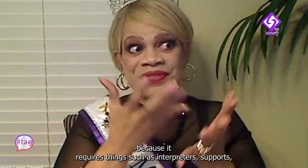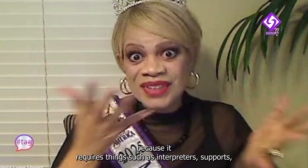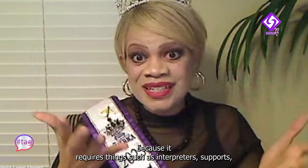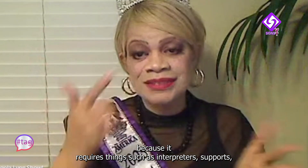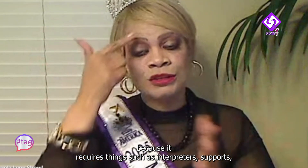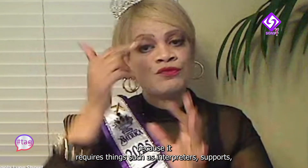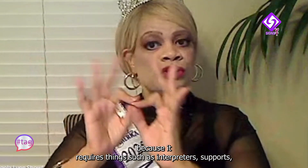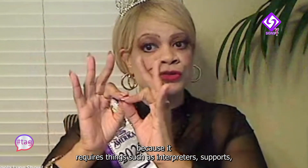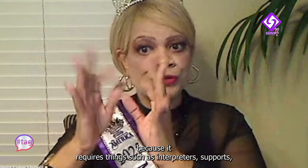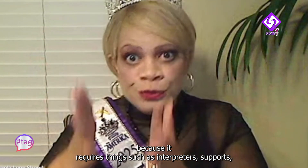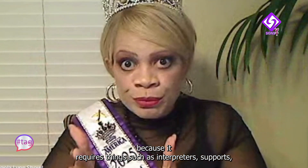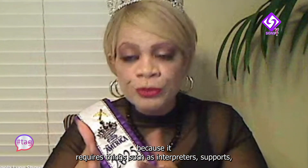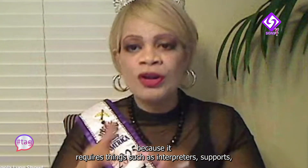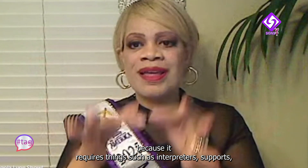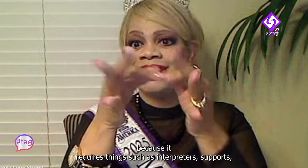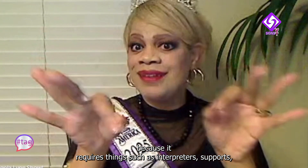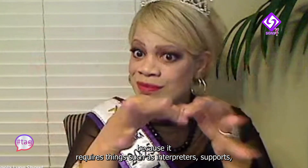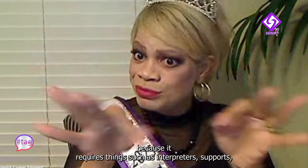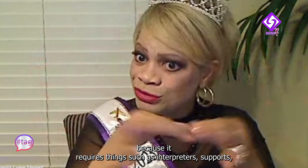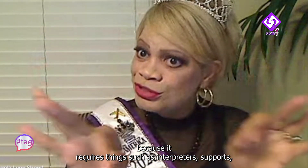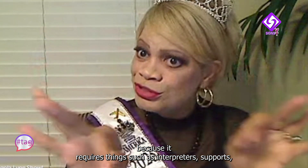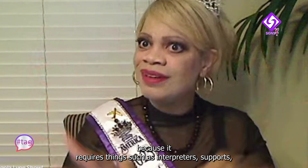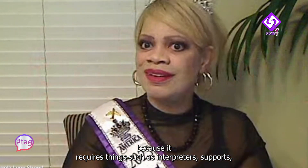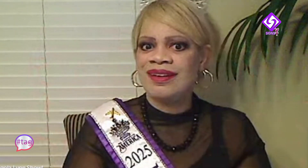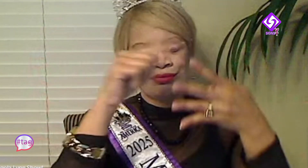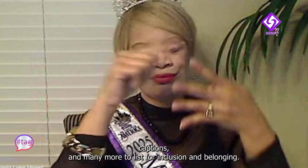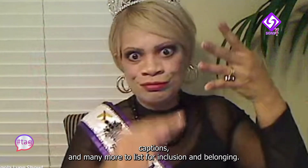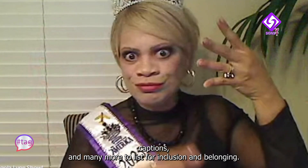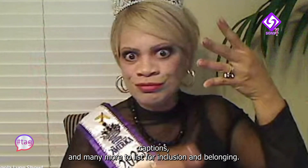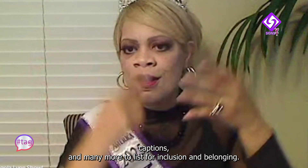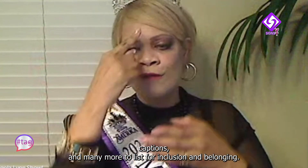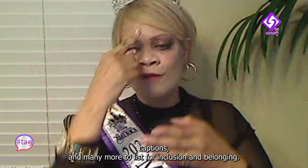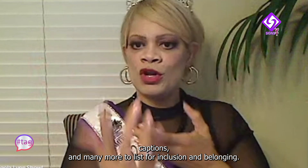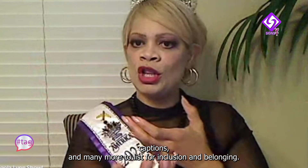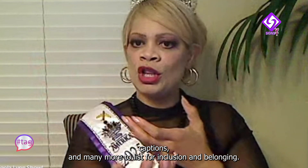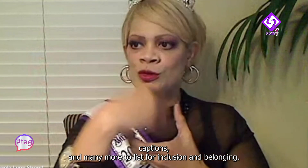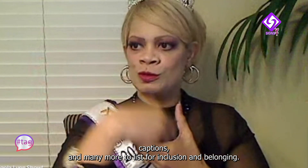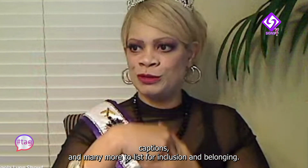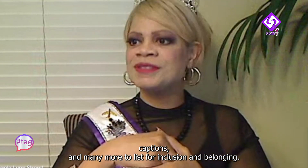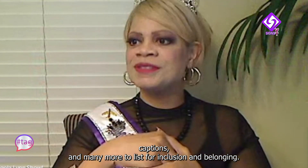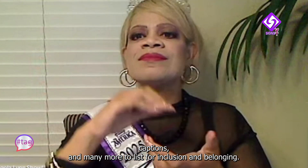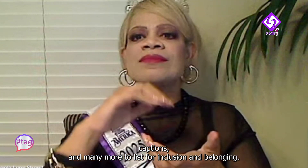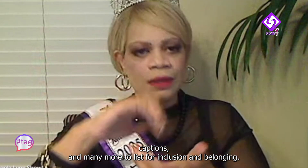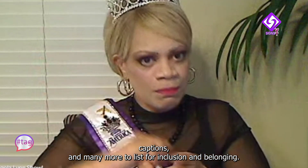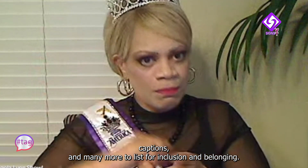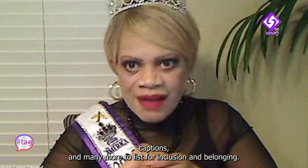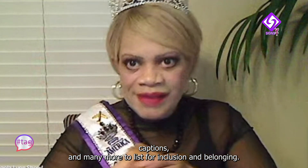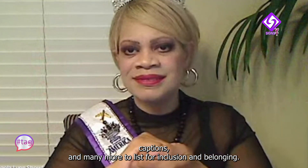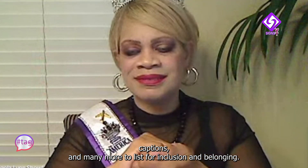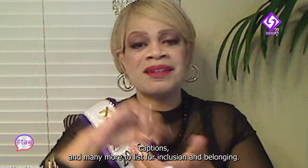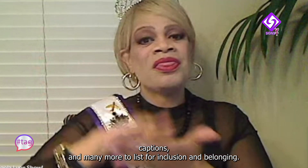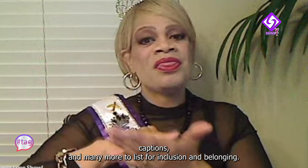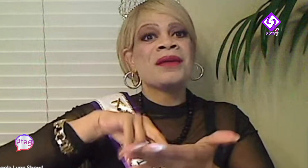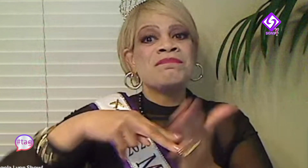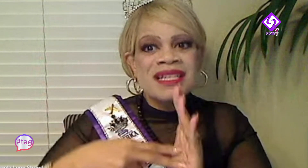it requires things such as interpreter supports, captions, and many more to list for inclusion